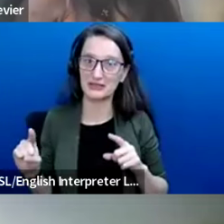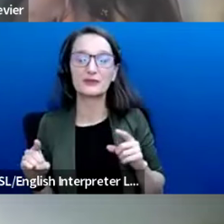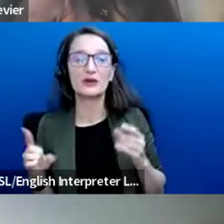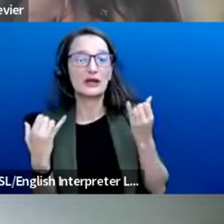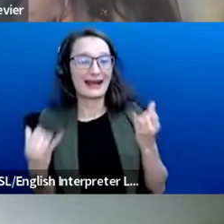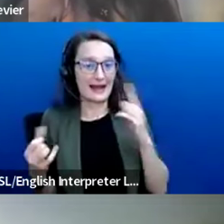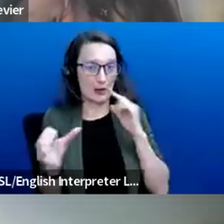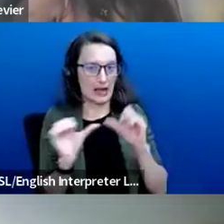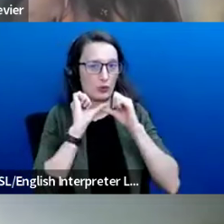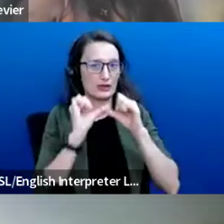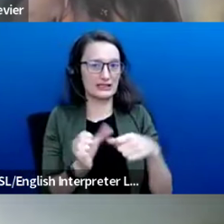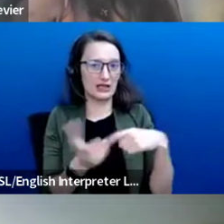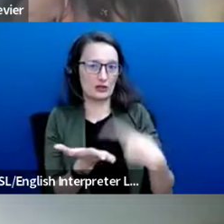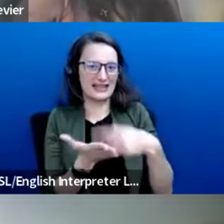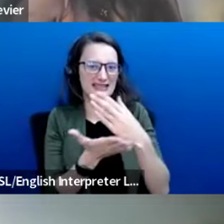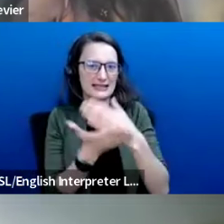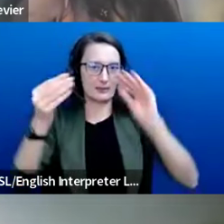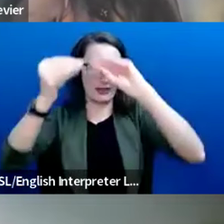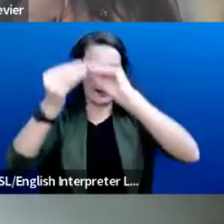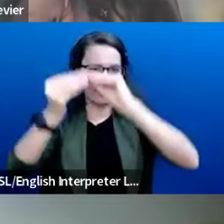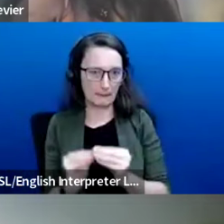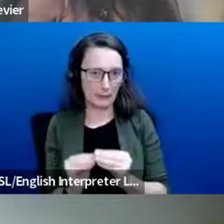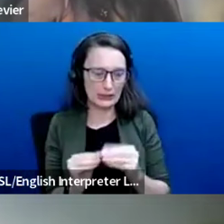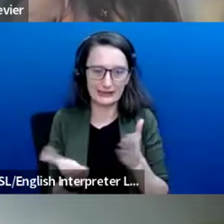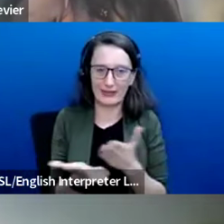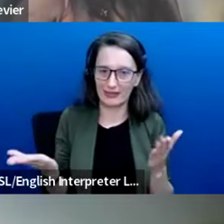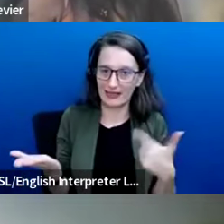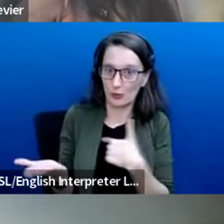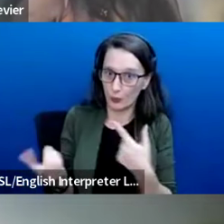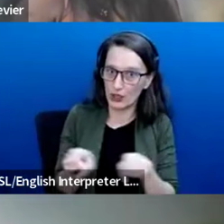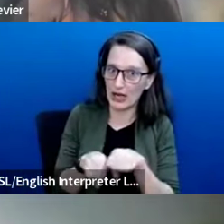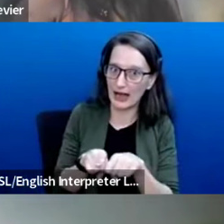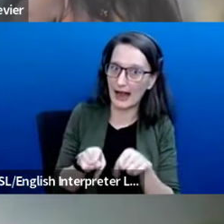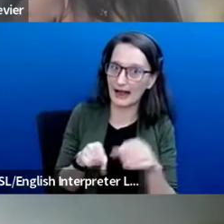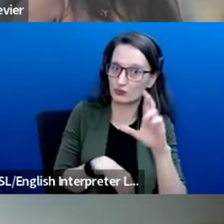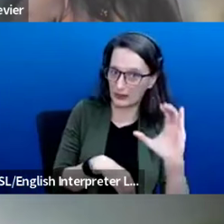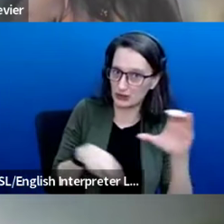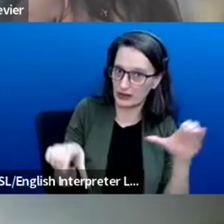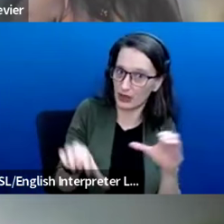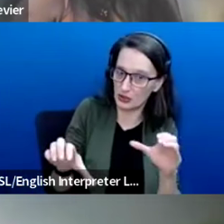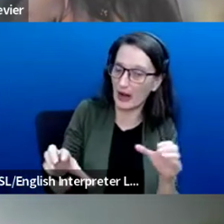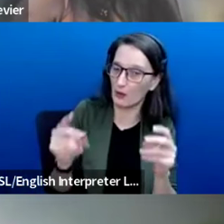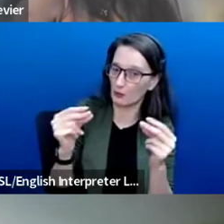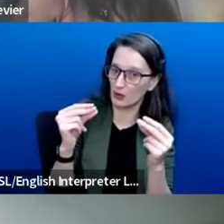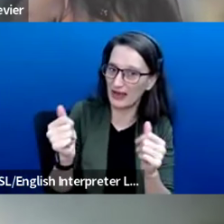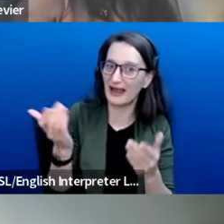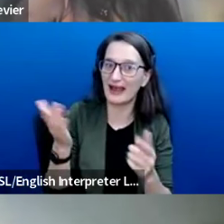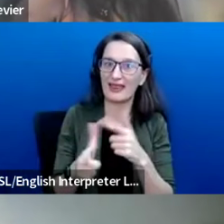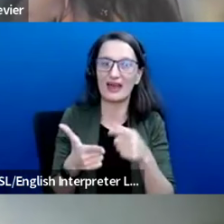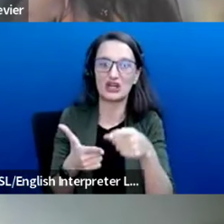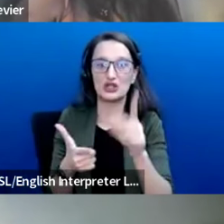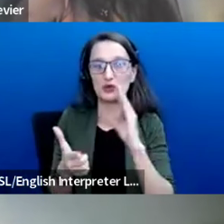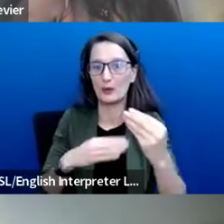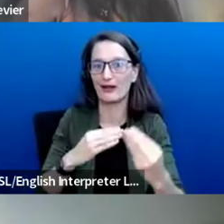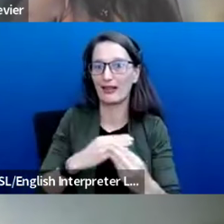continue talking about some of the numbers and some of the things that we're doing as a regional center real quick. May allow you guys to advise us on a few things here